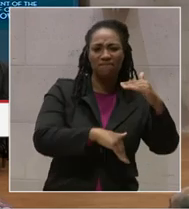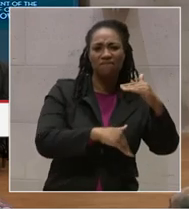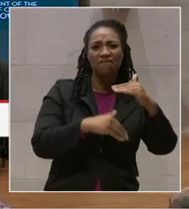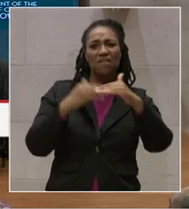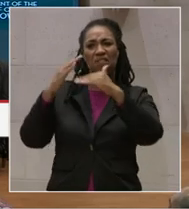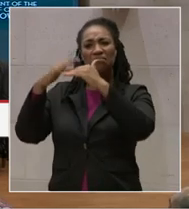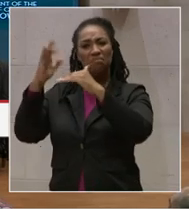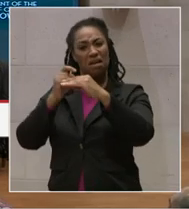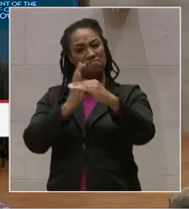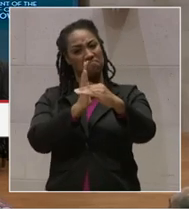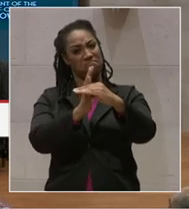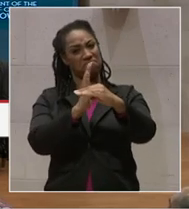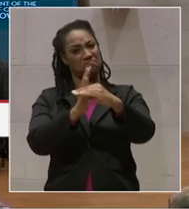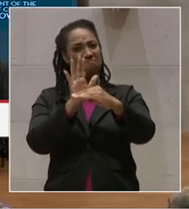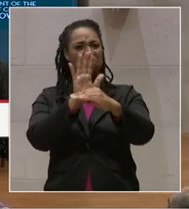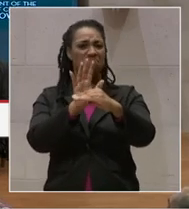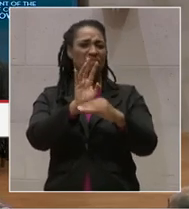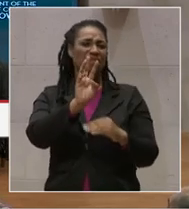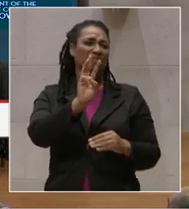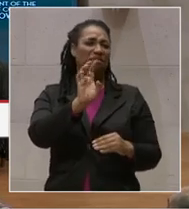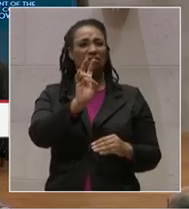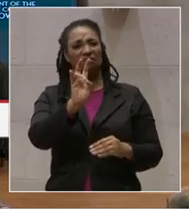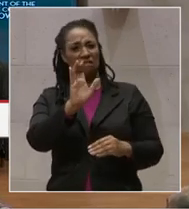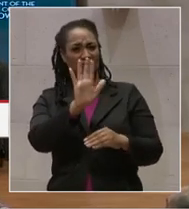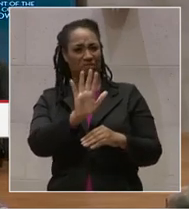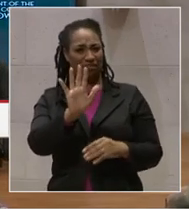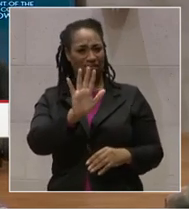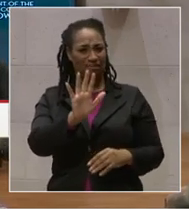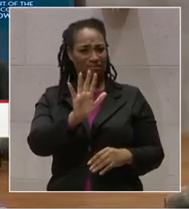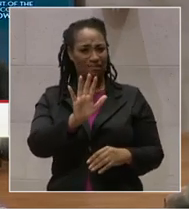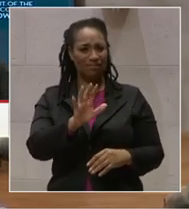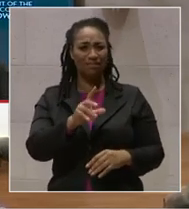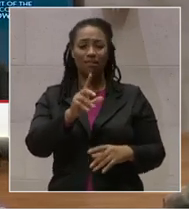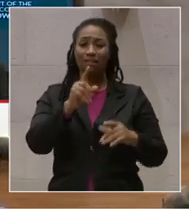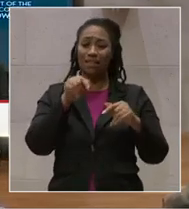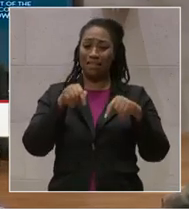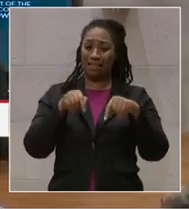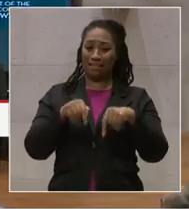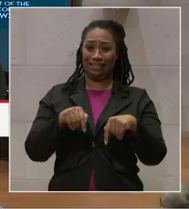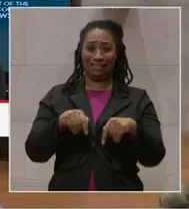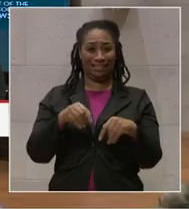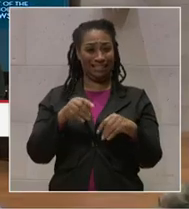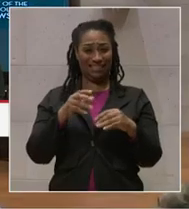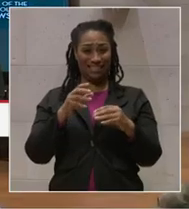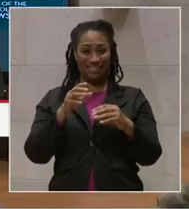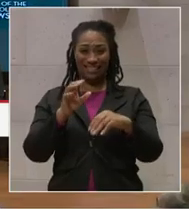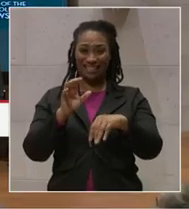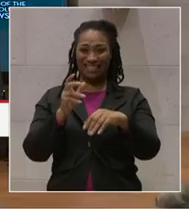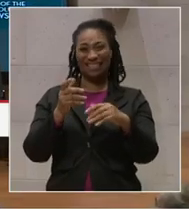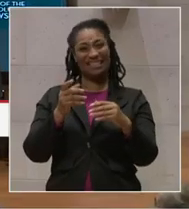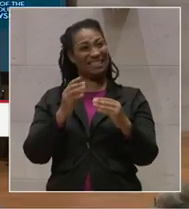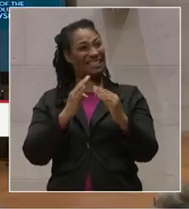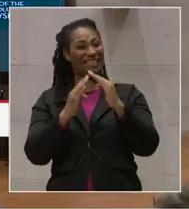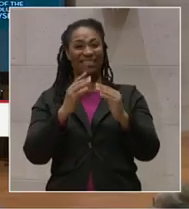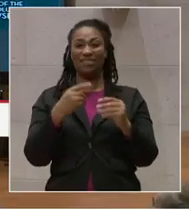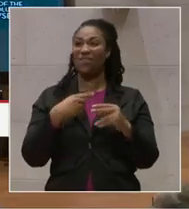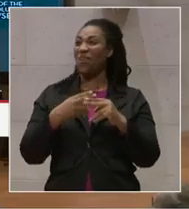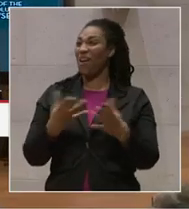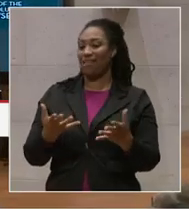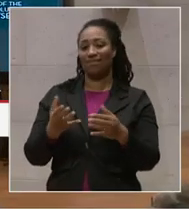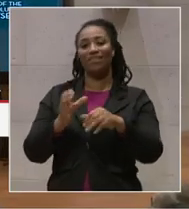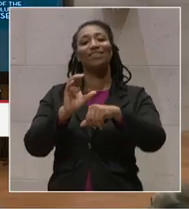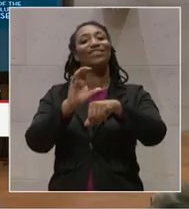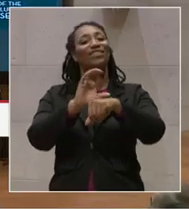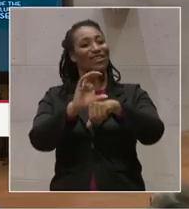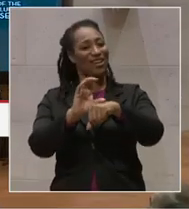that historically has called itself Chocolate City, that has been a majority-minority city for most of its existence, we